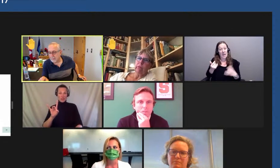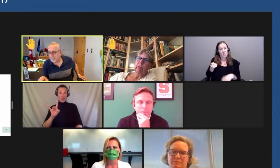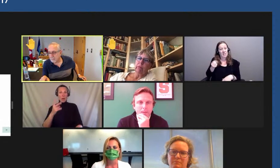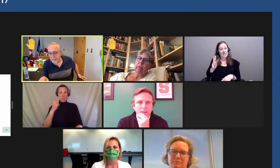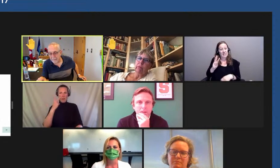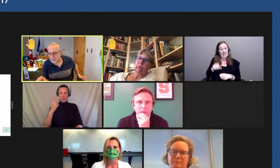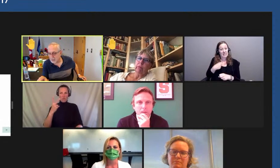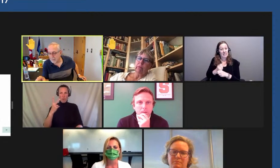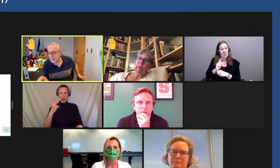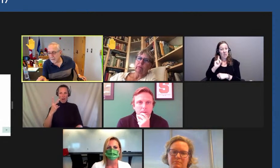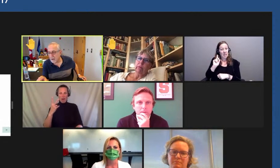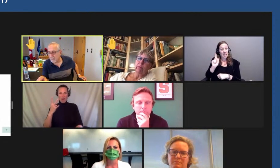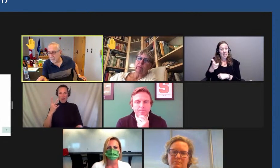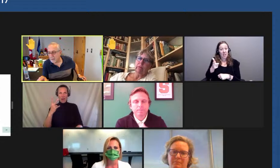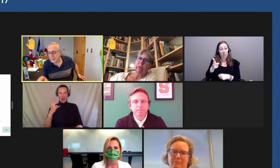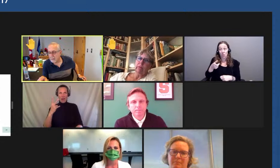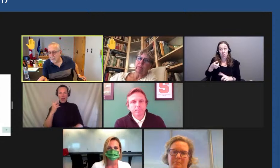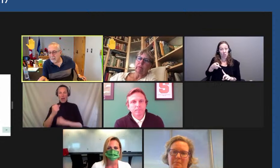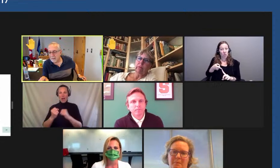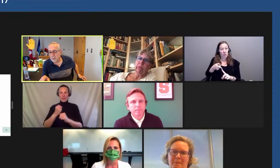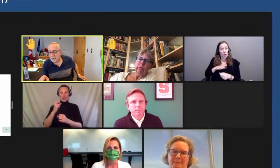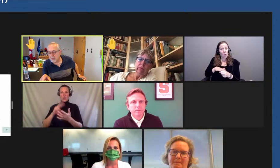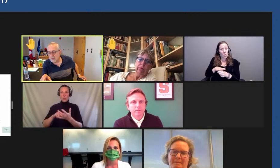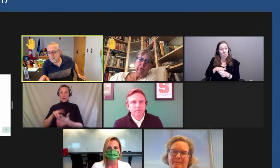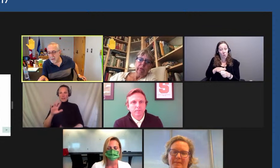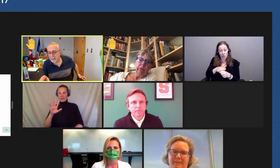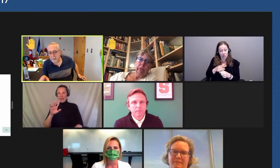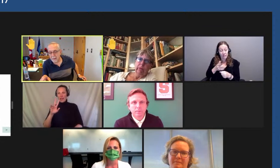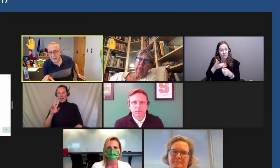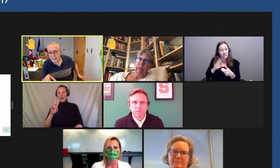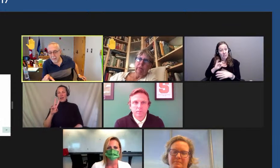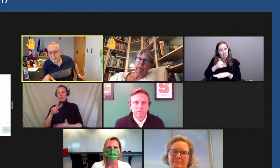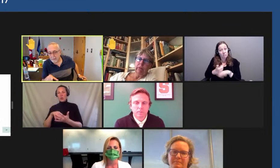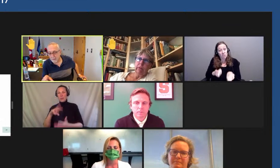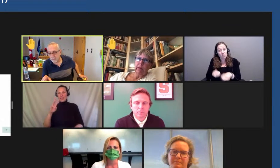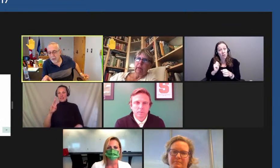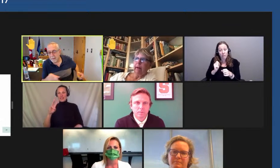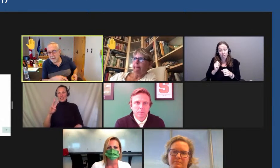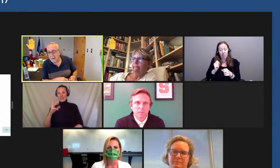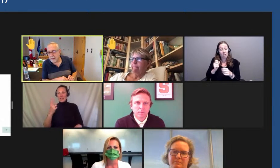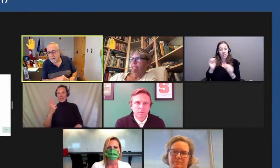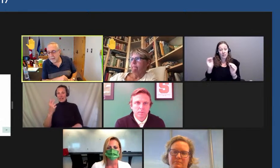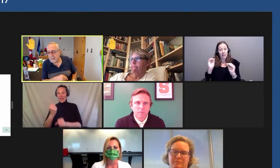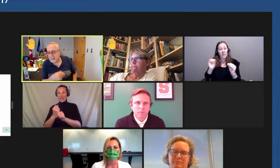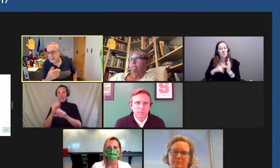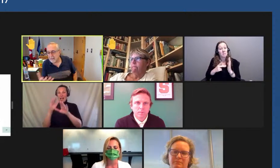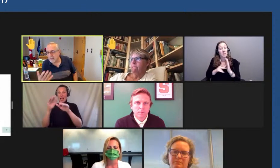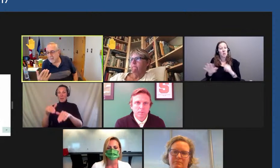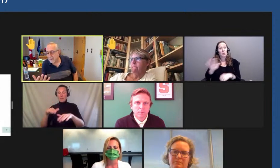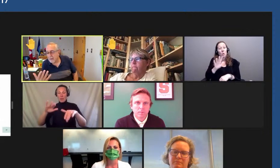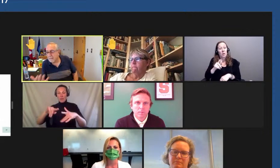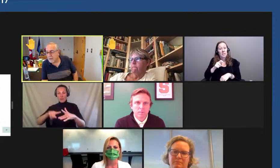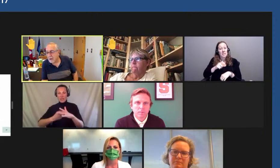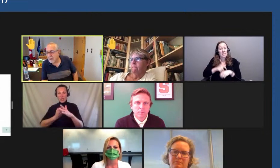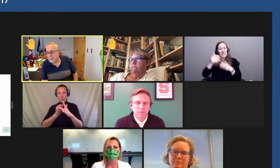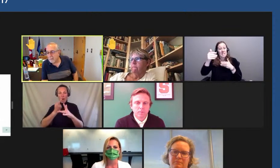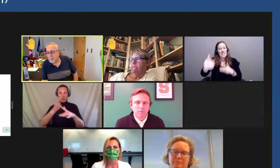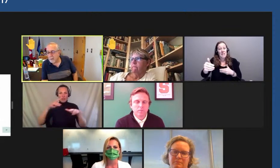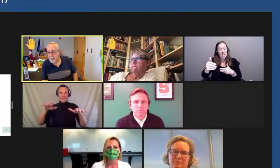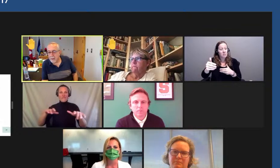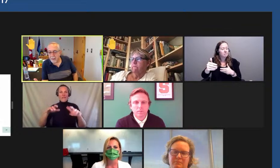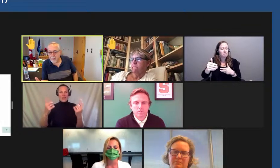even have a shovel in the ground yet. So which is mean your time in here, it doesn't give you enough